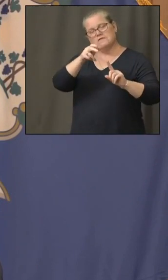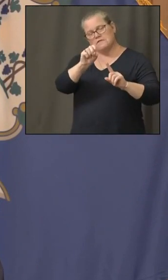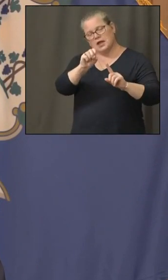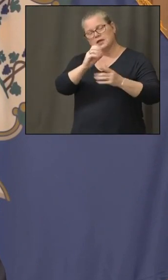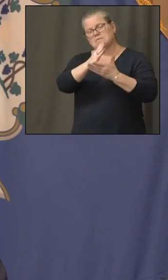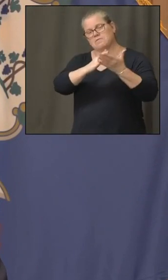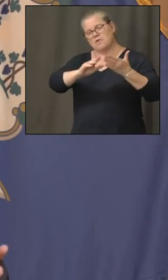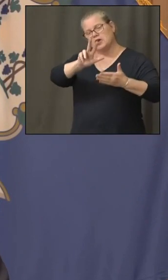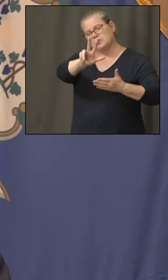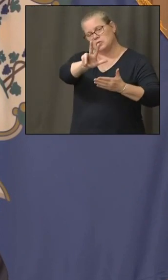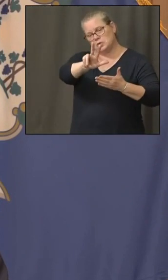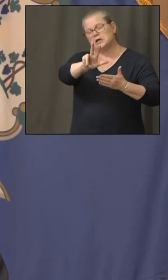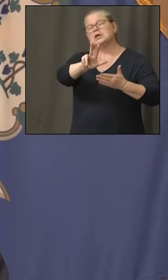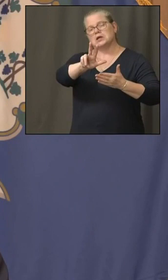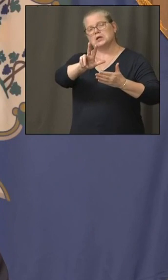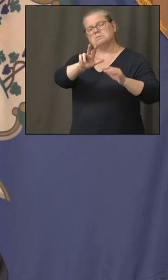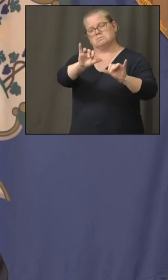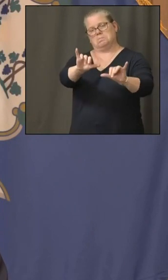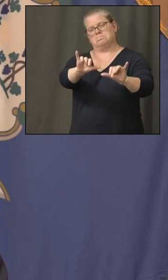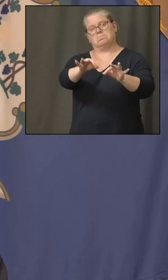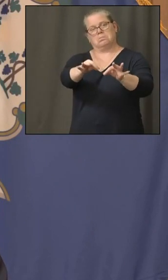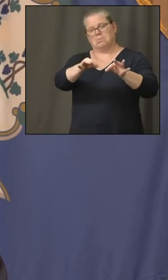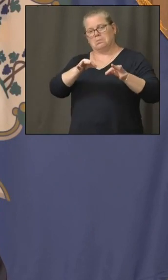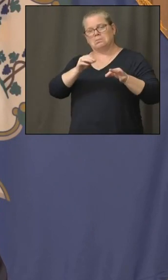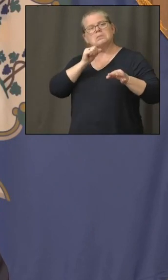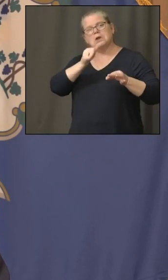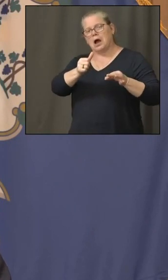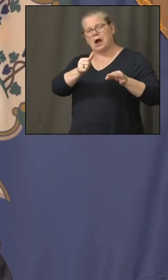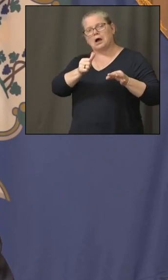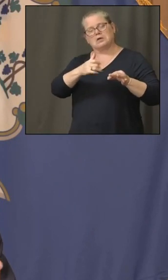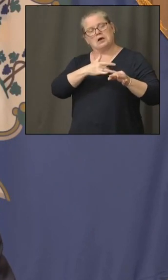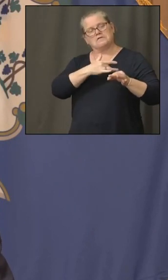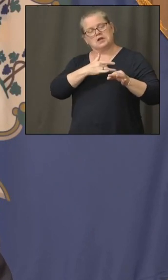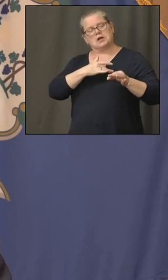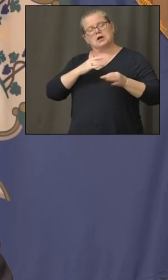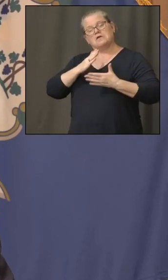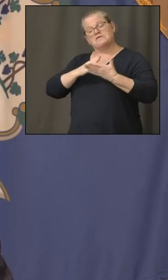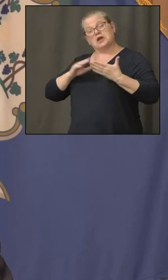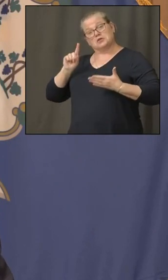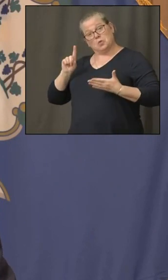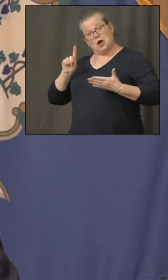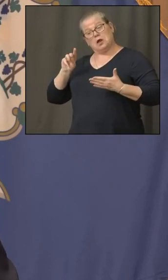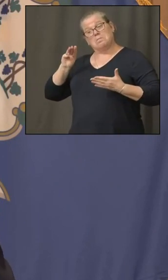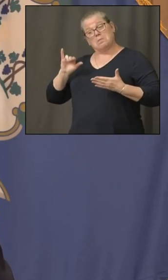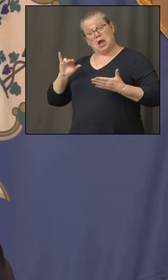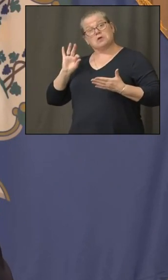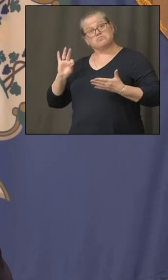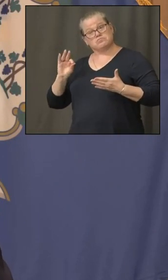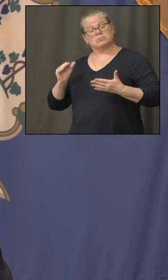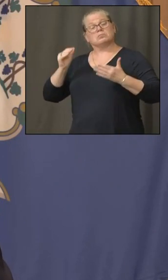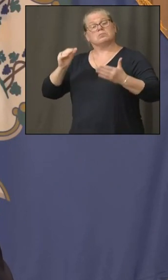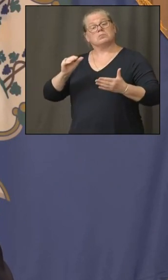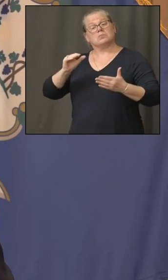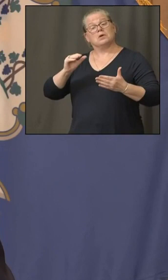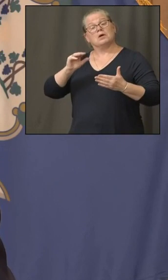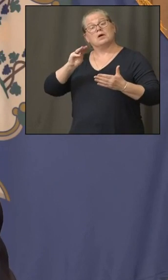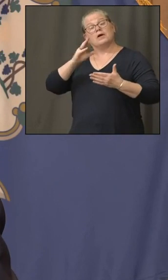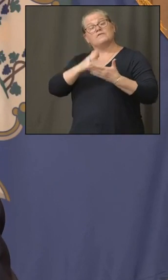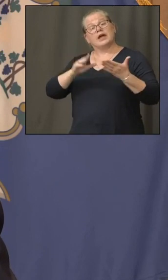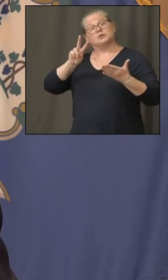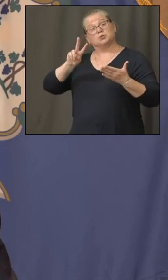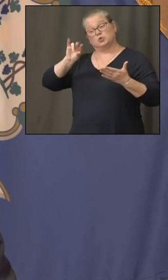Phase 1, 2, June 17th, so far I'd say so good. I don't think